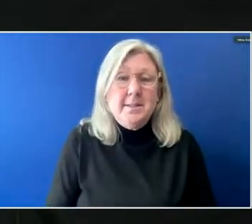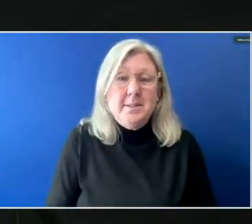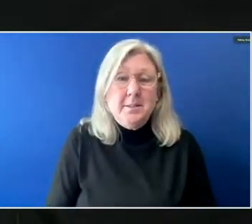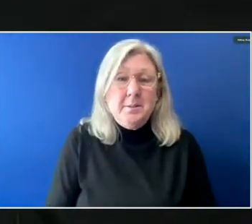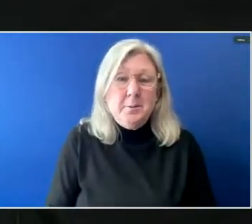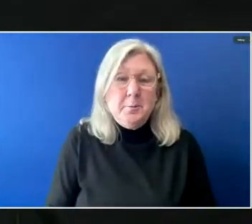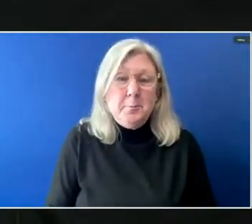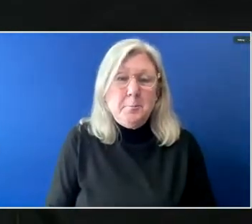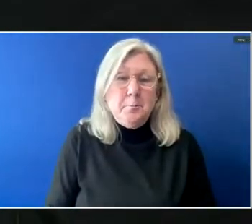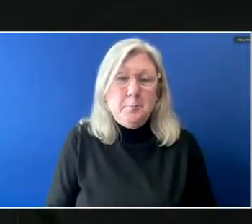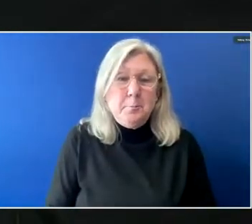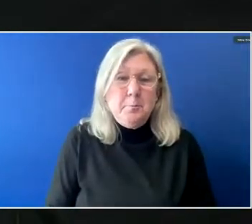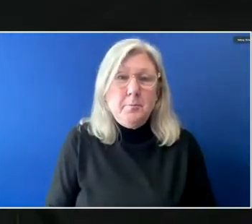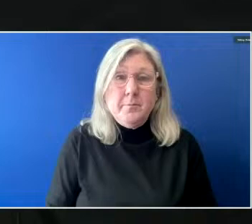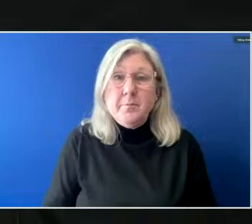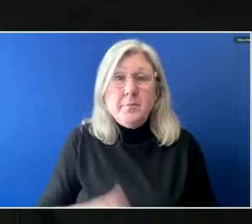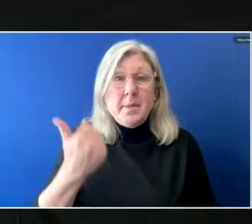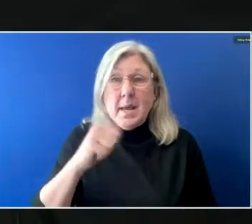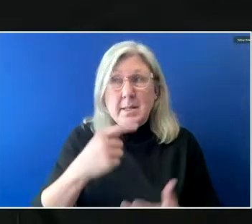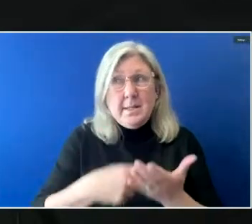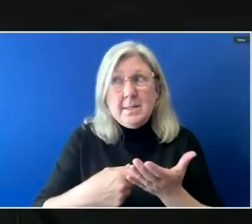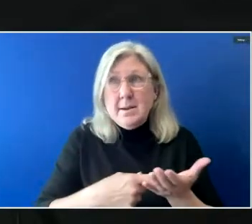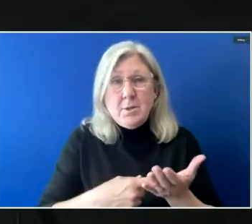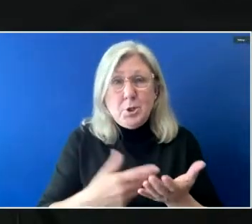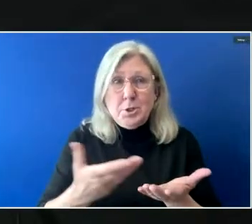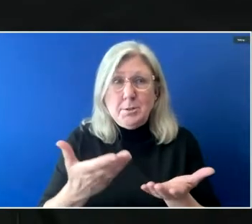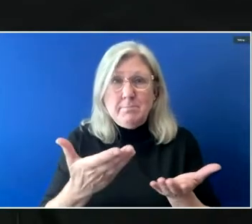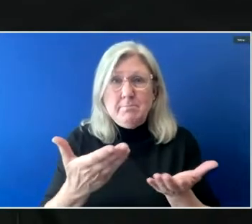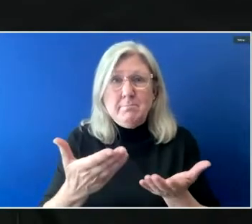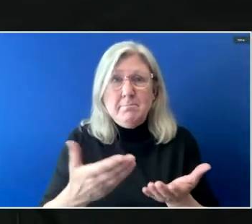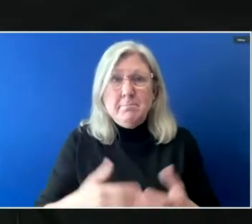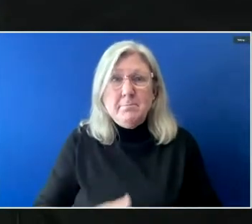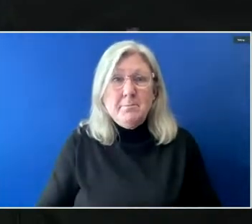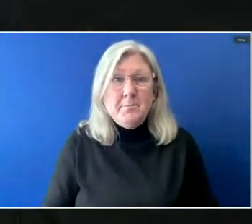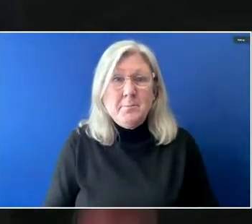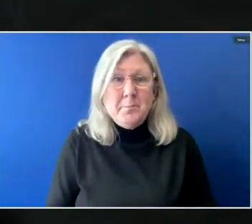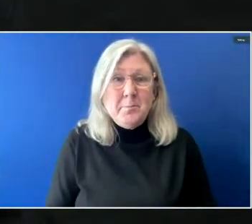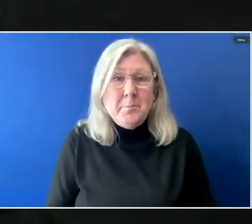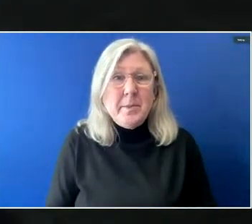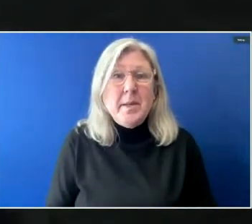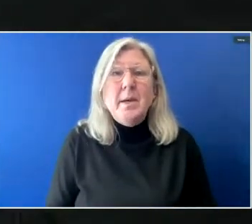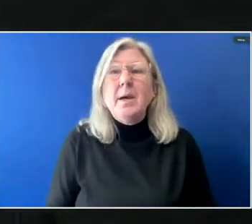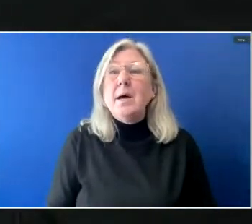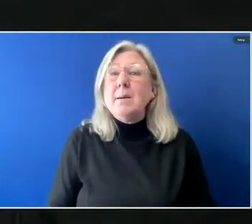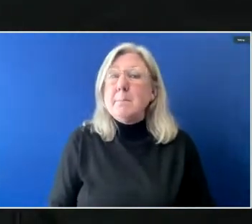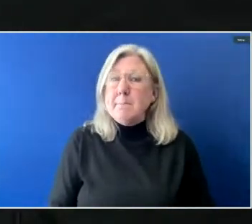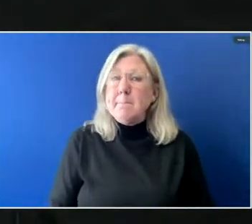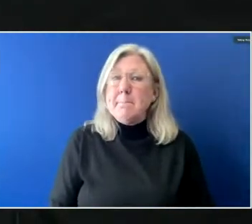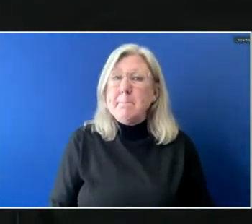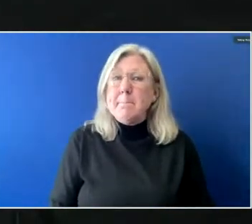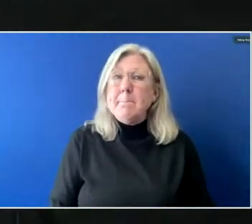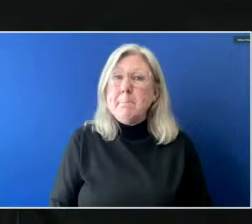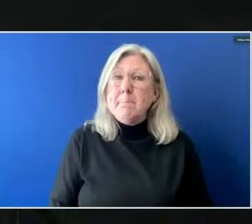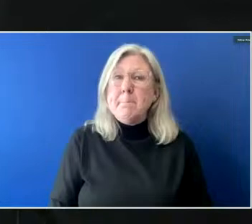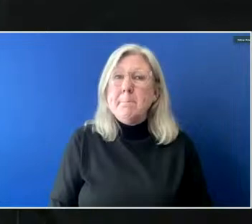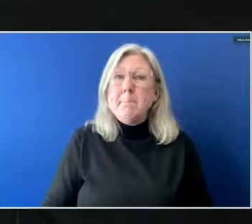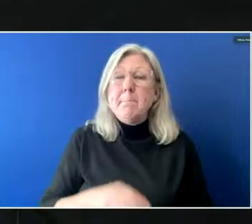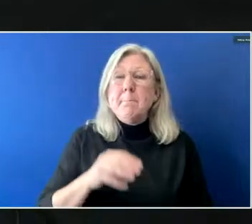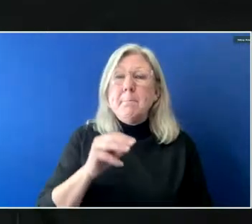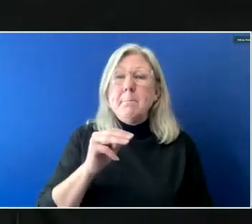great is there any discussion um M